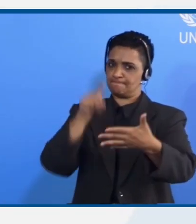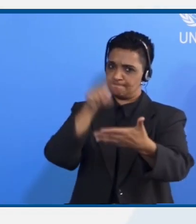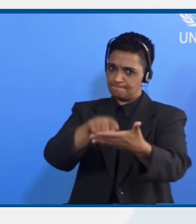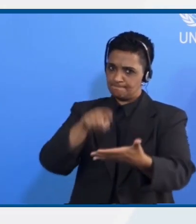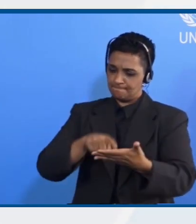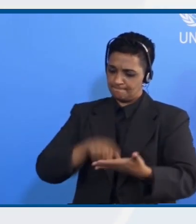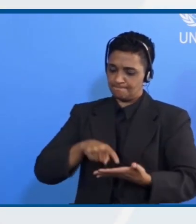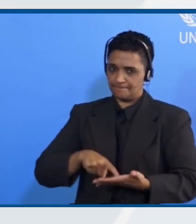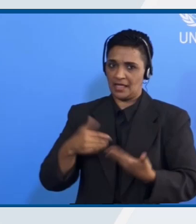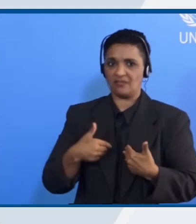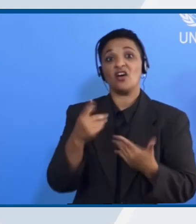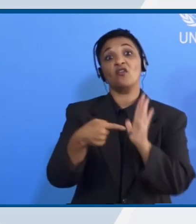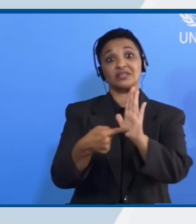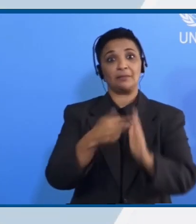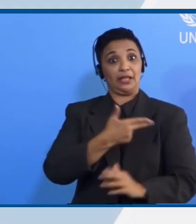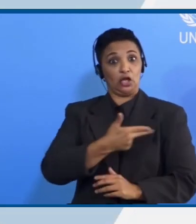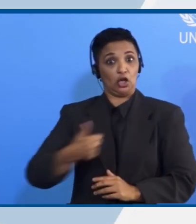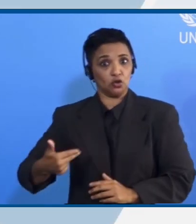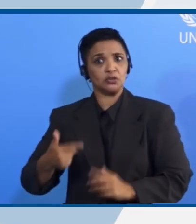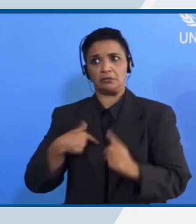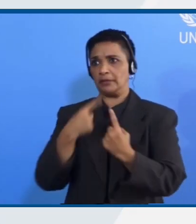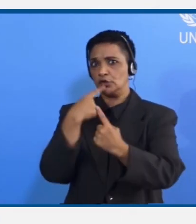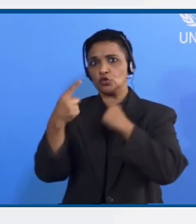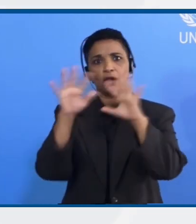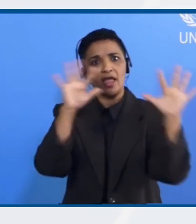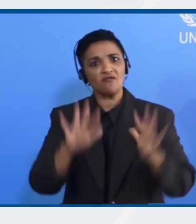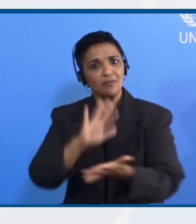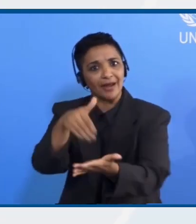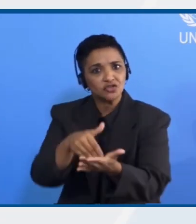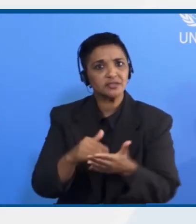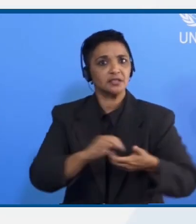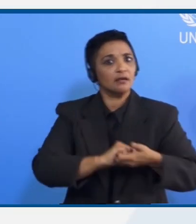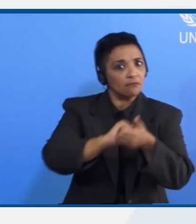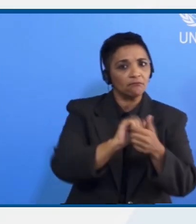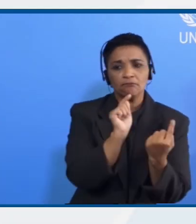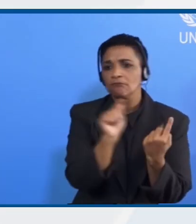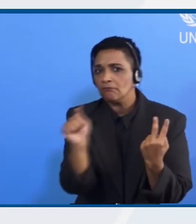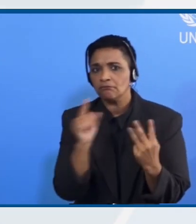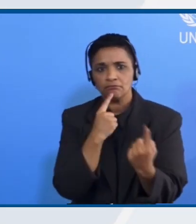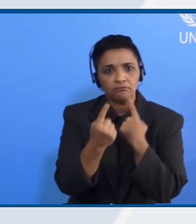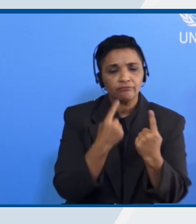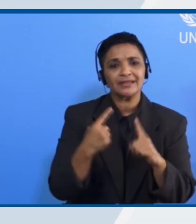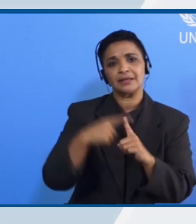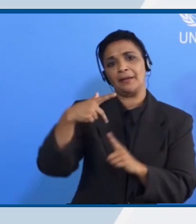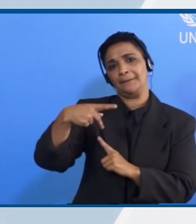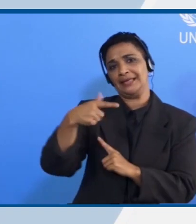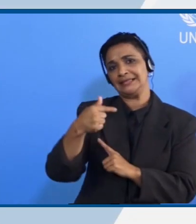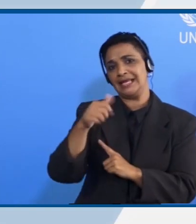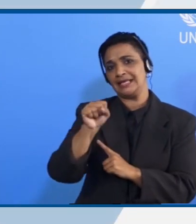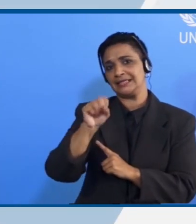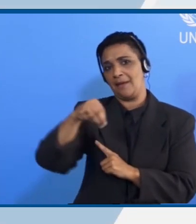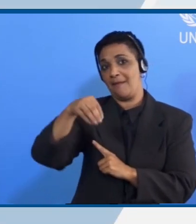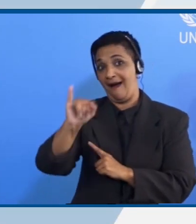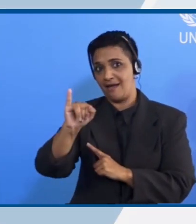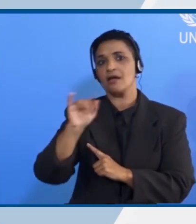talk to funds based in Indonesia, I talk to the Environmental Agency Fund or the PTSMI, which has the SDG